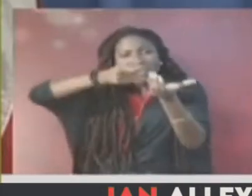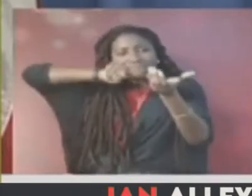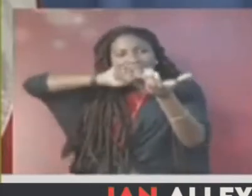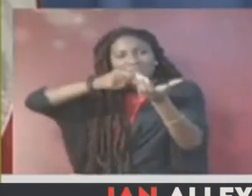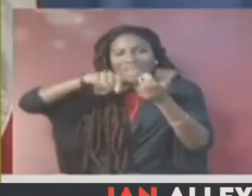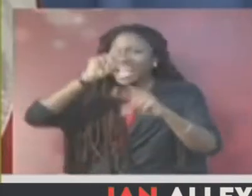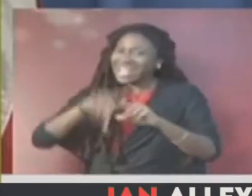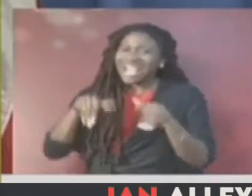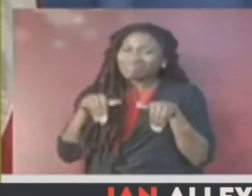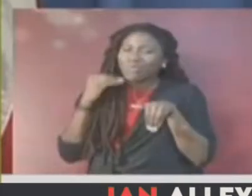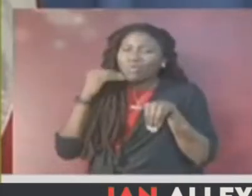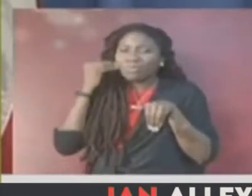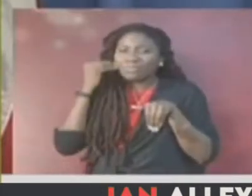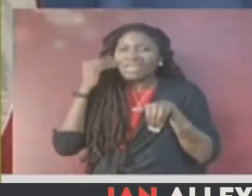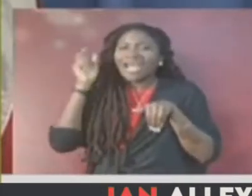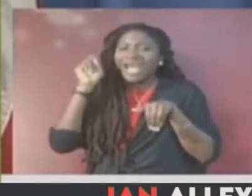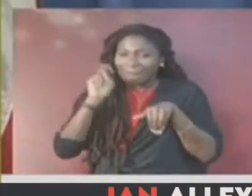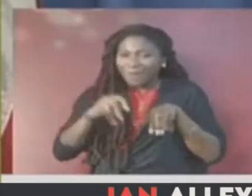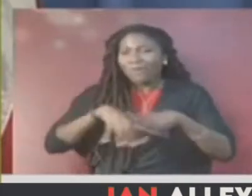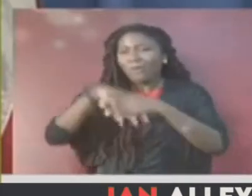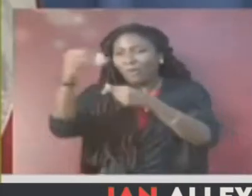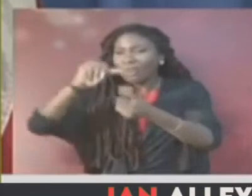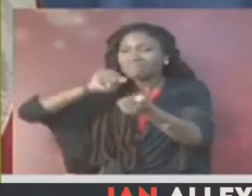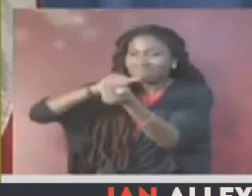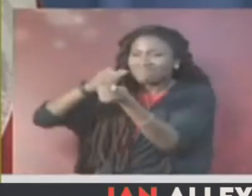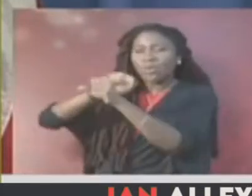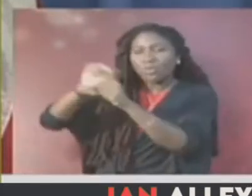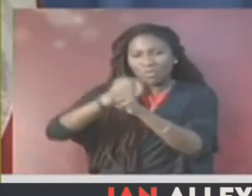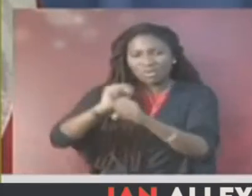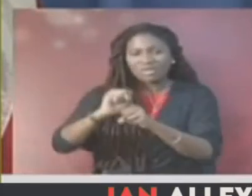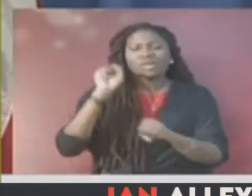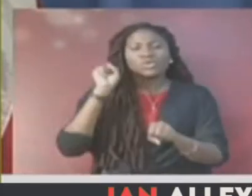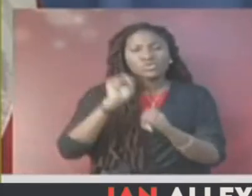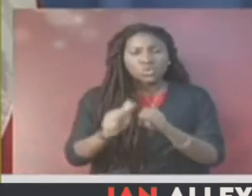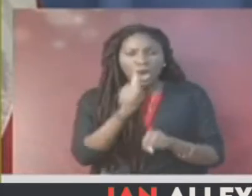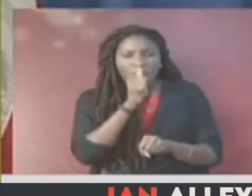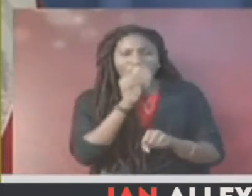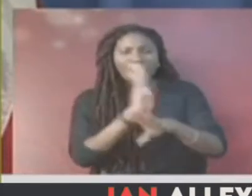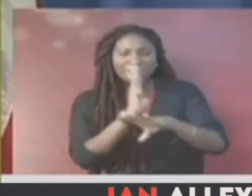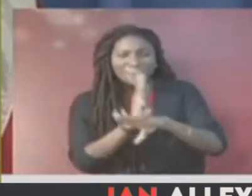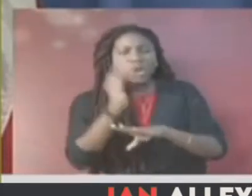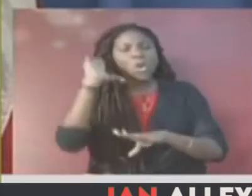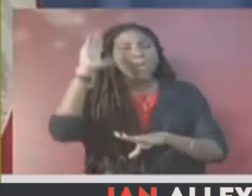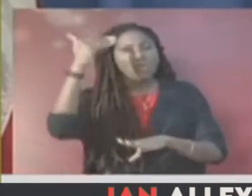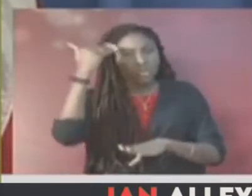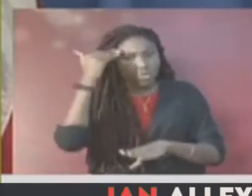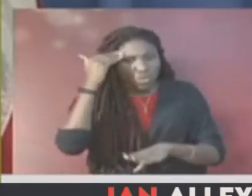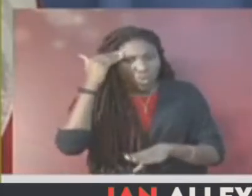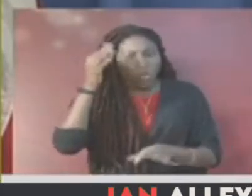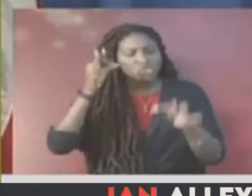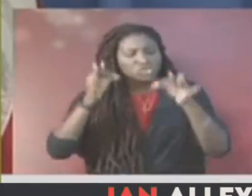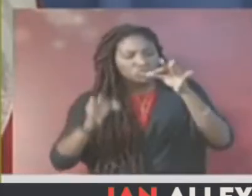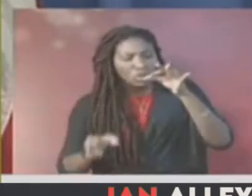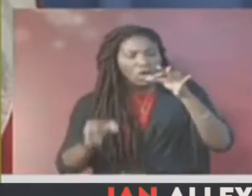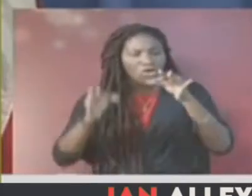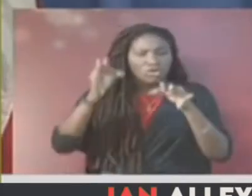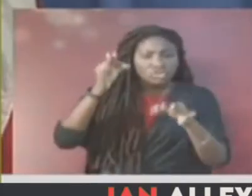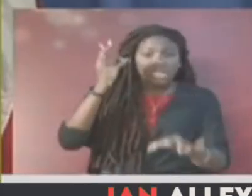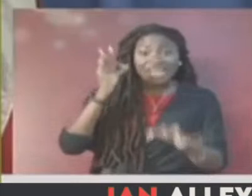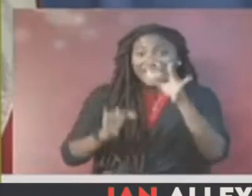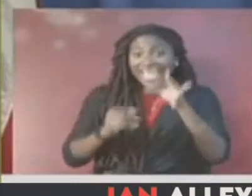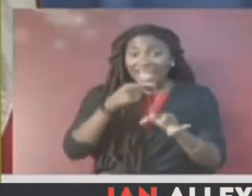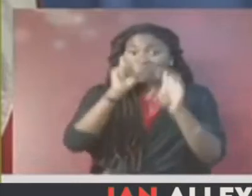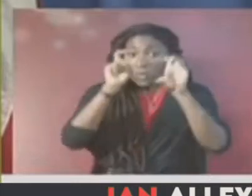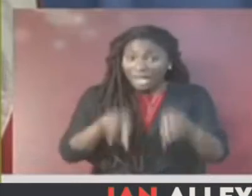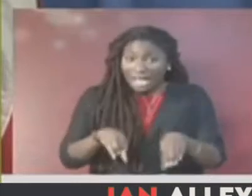contribute to that by what your specific is. So we leave that up to the private sector and we say, if there are things that you could do, please chip